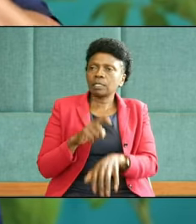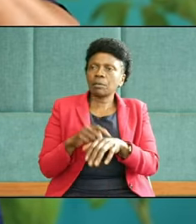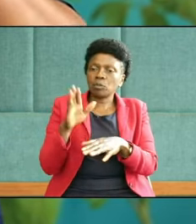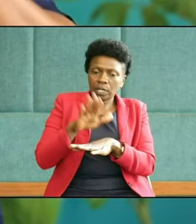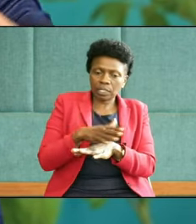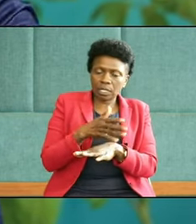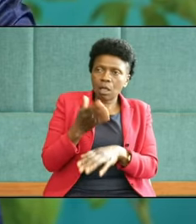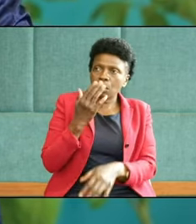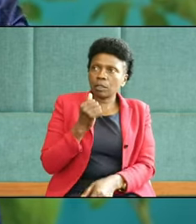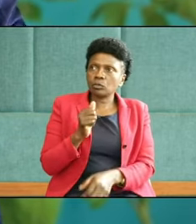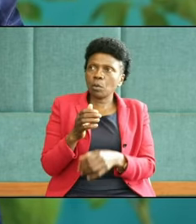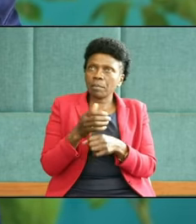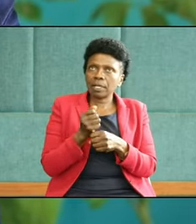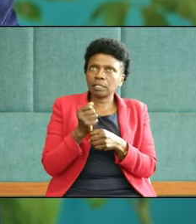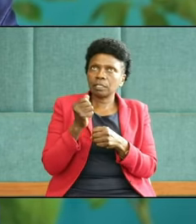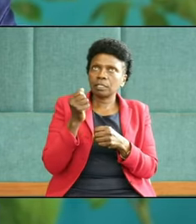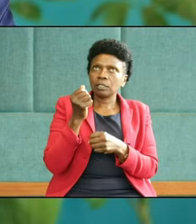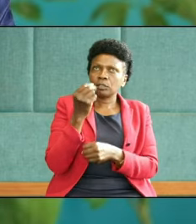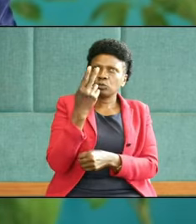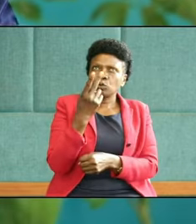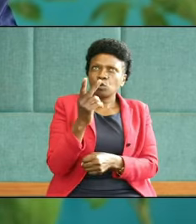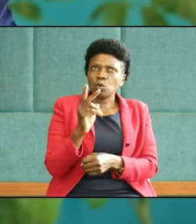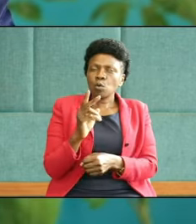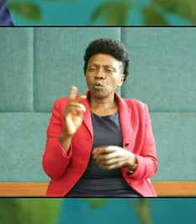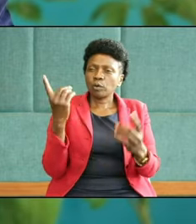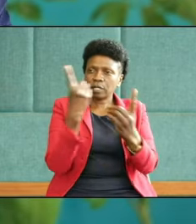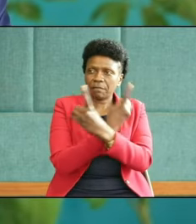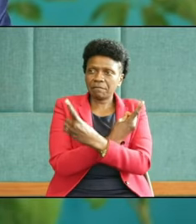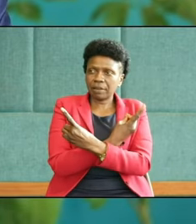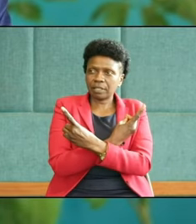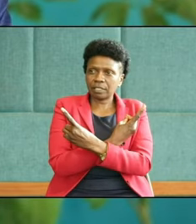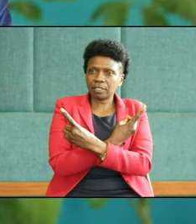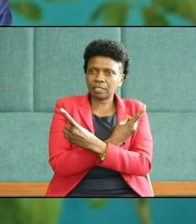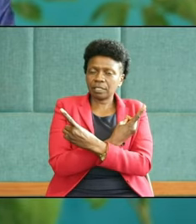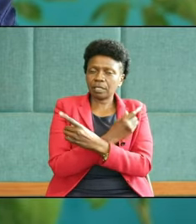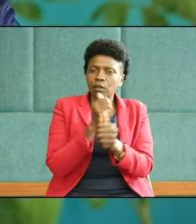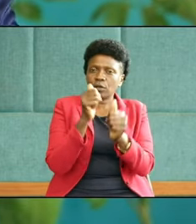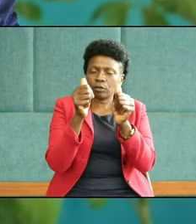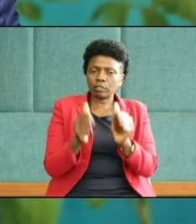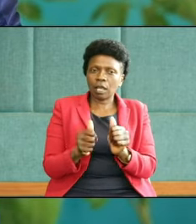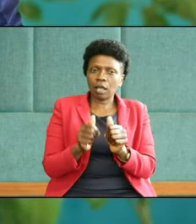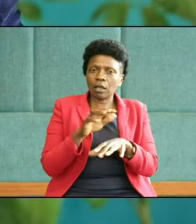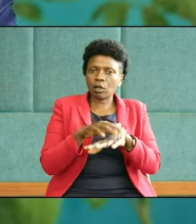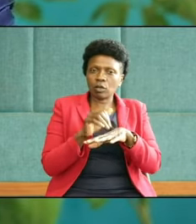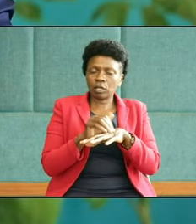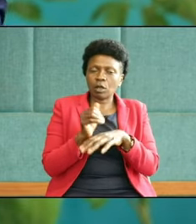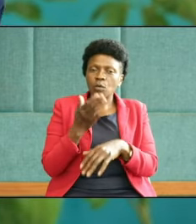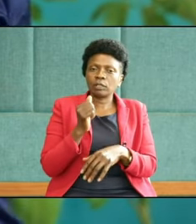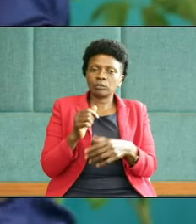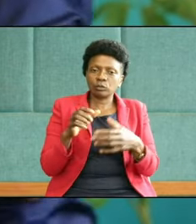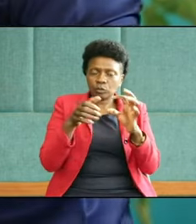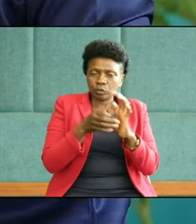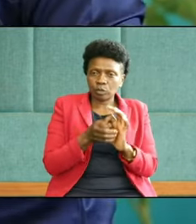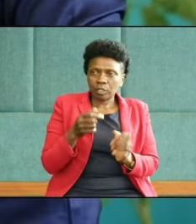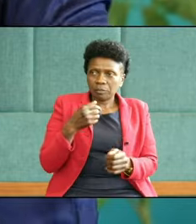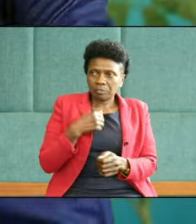song, I'm going to make two different altar calls. I want you to join me as we make that